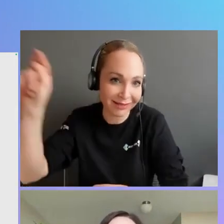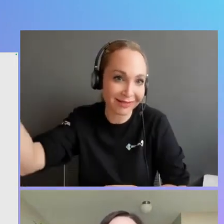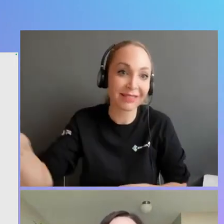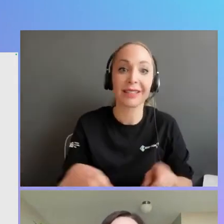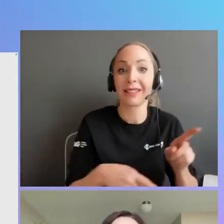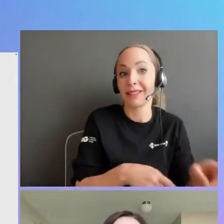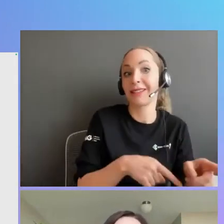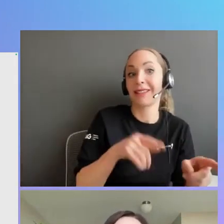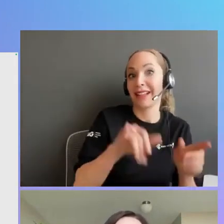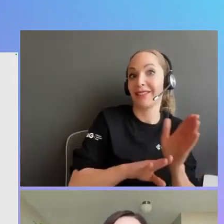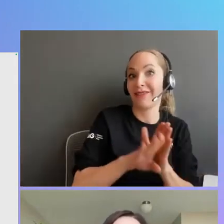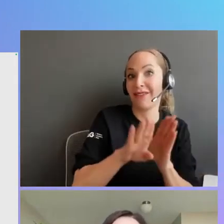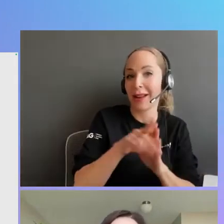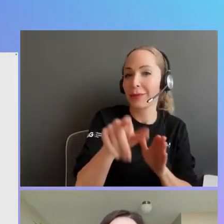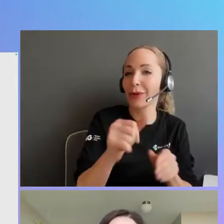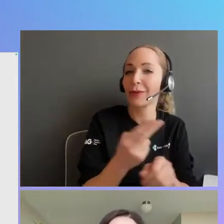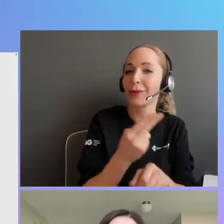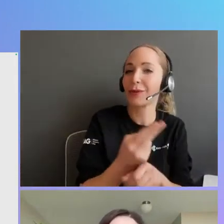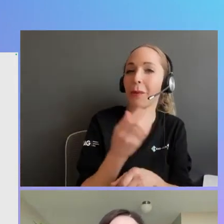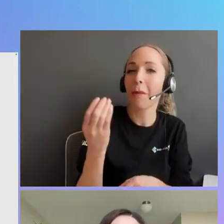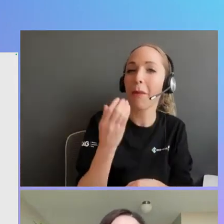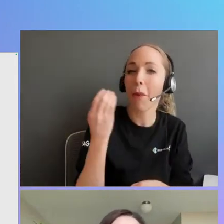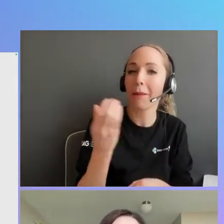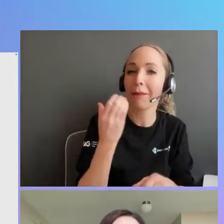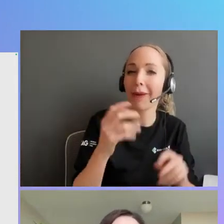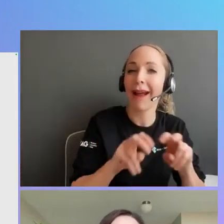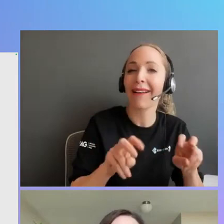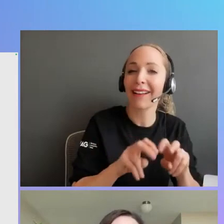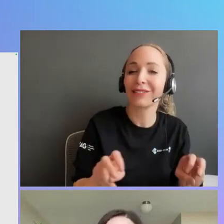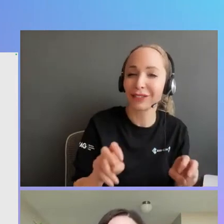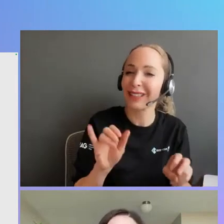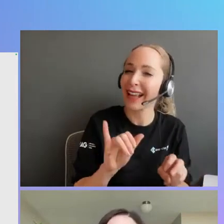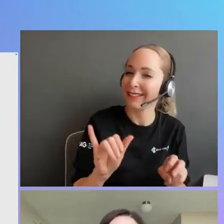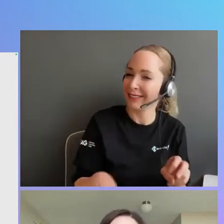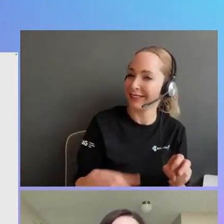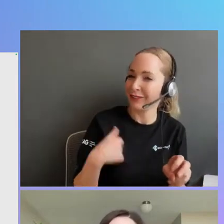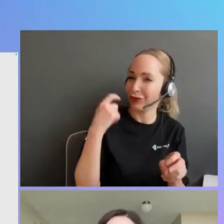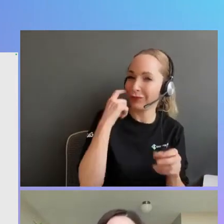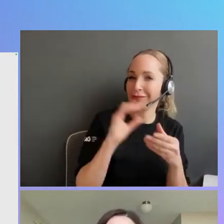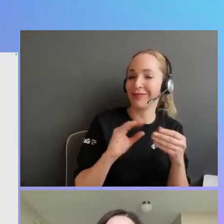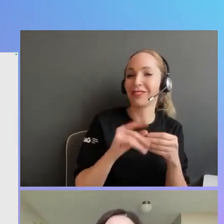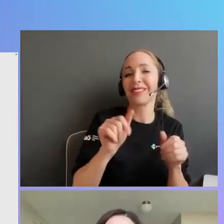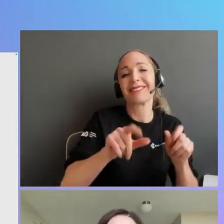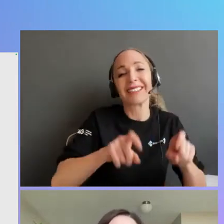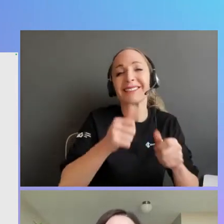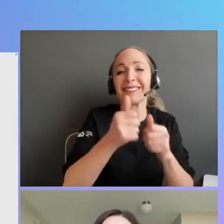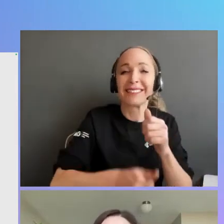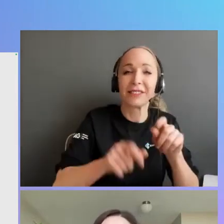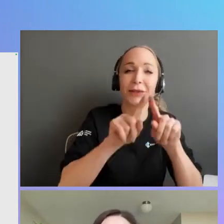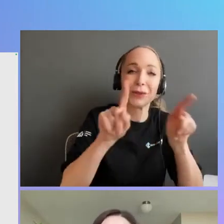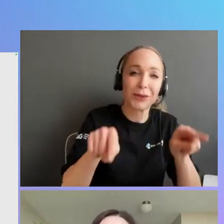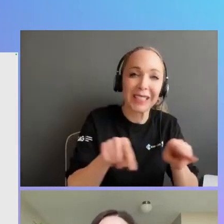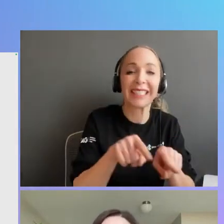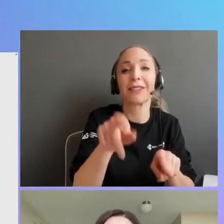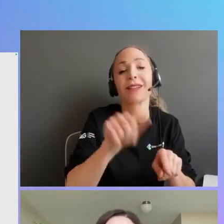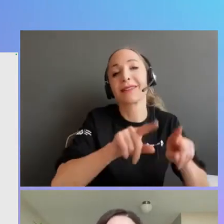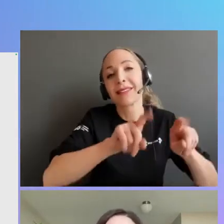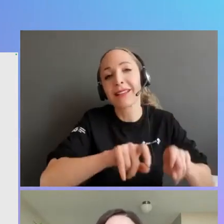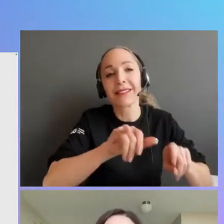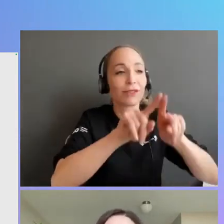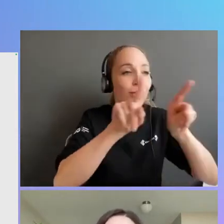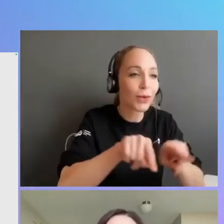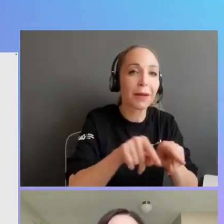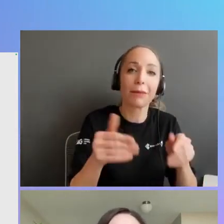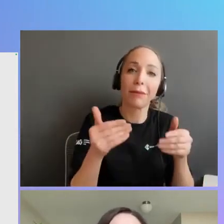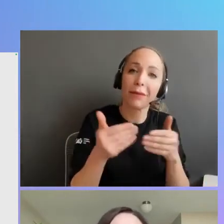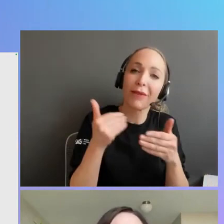is that mobile analyzer that I mentioned. So that's a way that you can test just screen by screen. So if you're working on a screen, you can test that screen before you